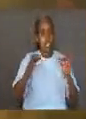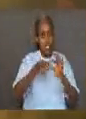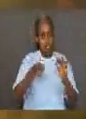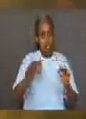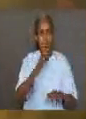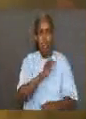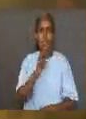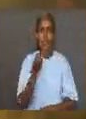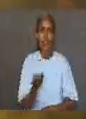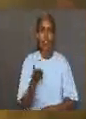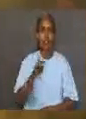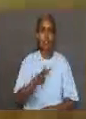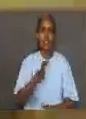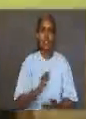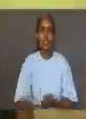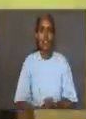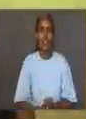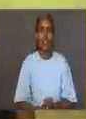vice versa.